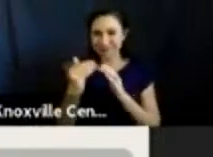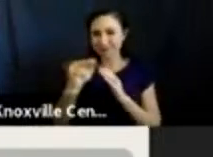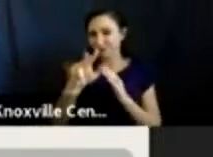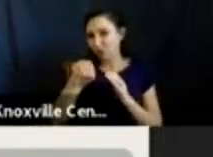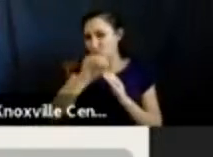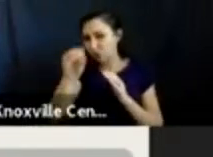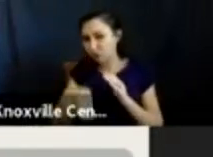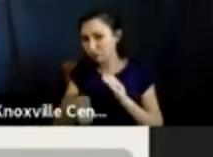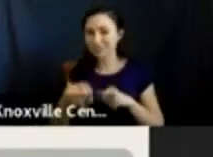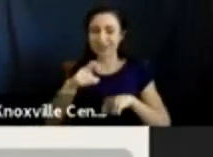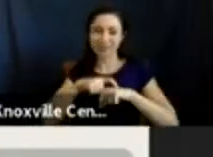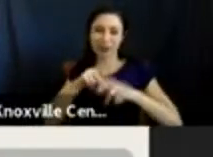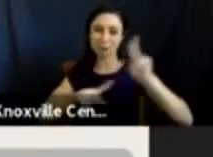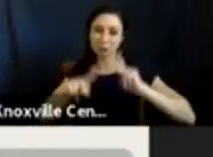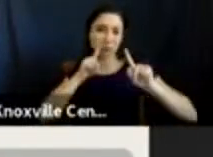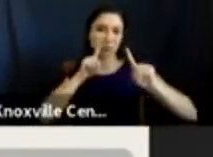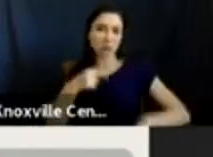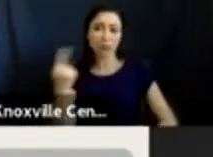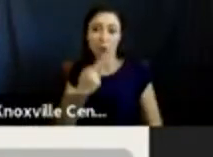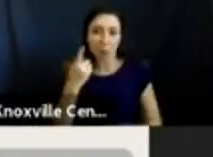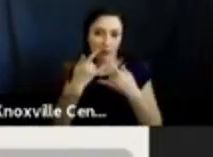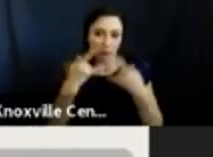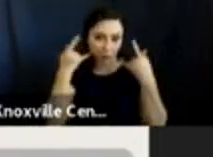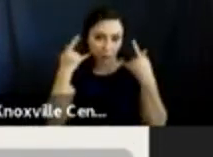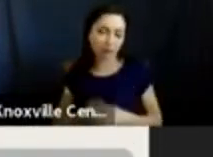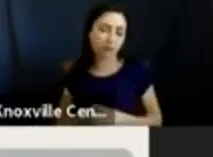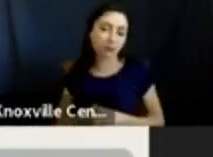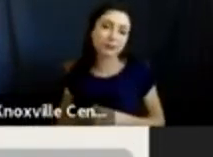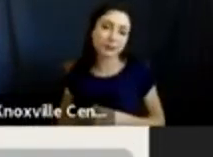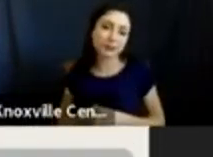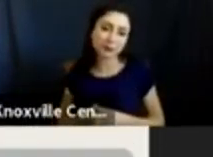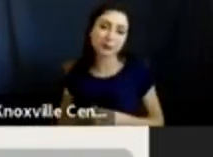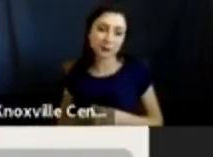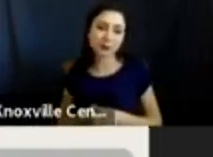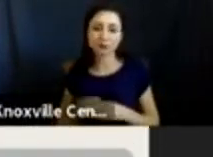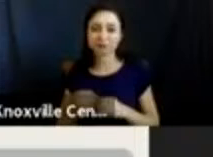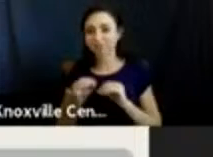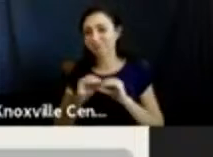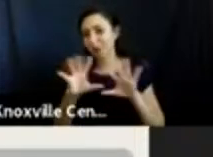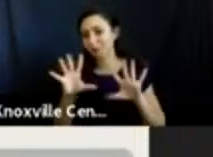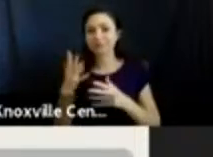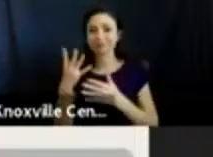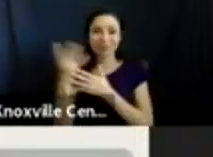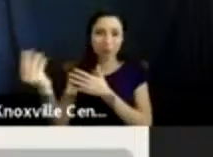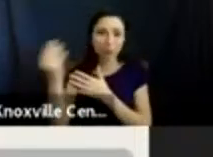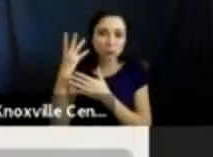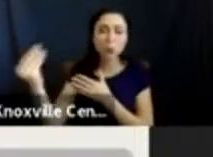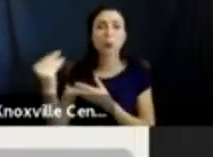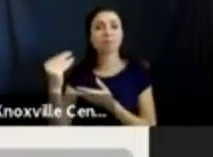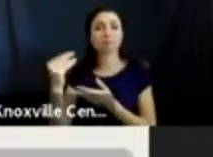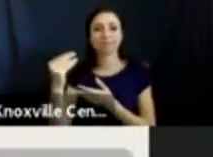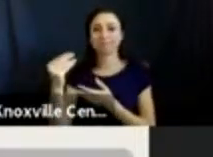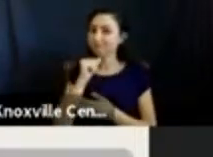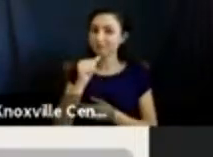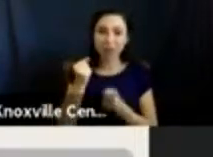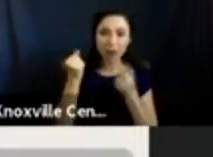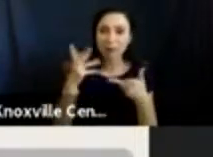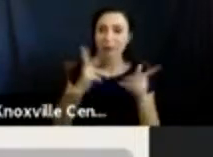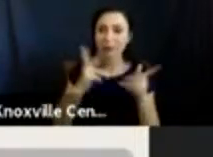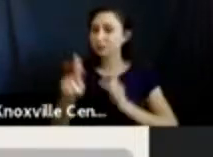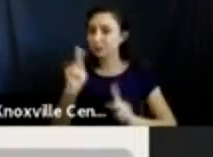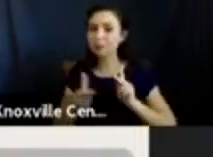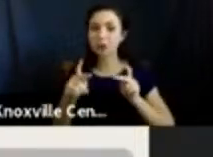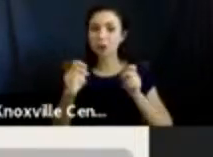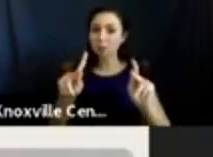30% of the time do people report that they always wear a mask. And so obviously in outdoors where there are fewer people and you have more opportunity to social